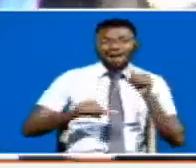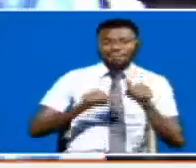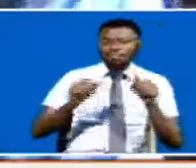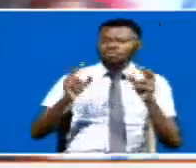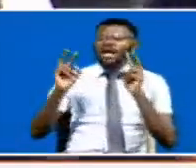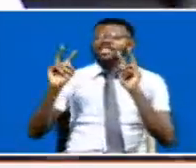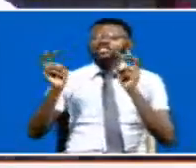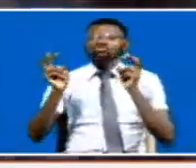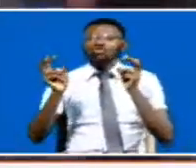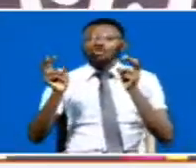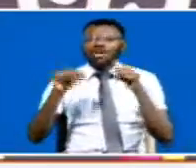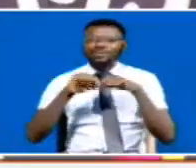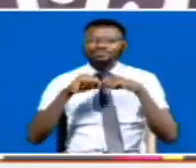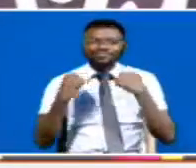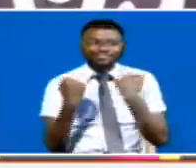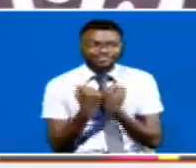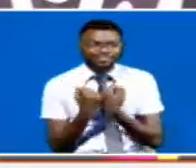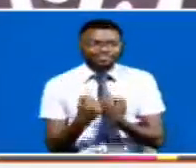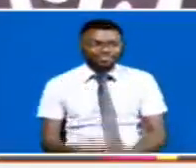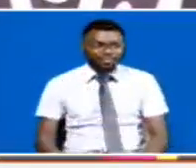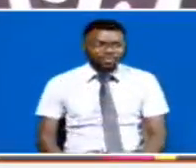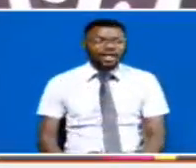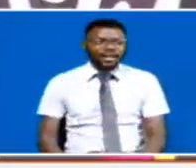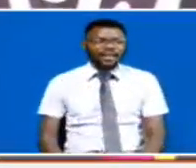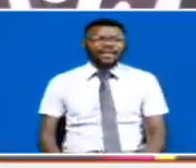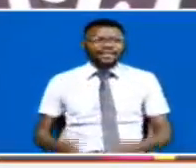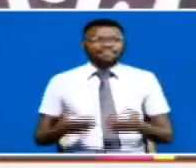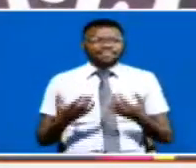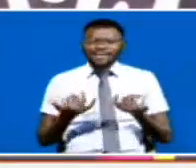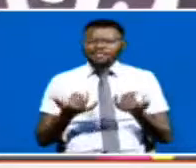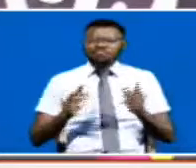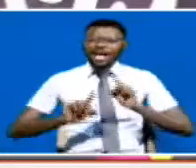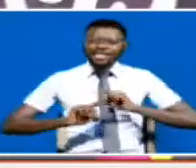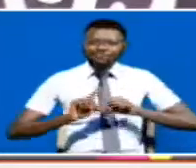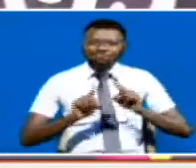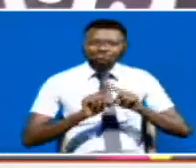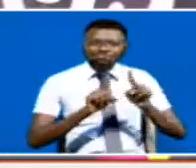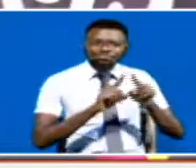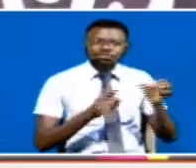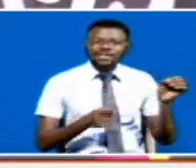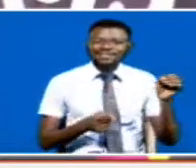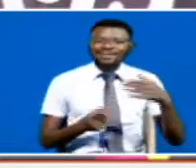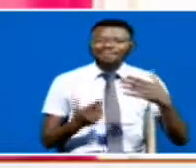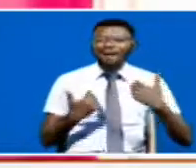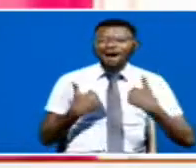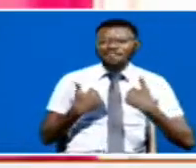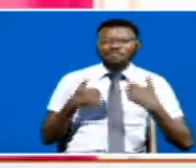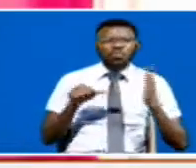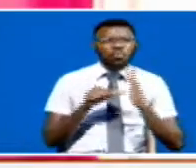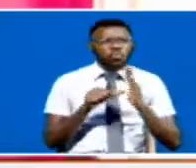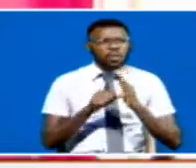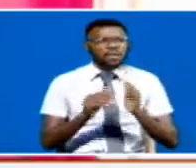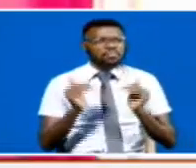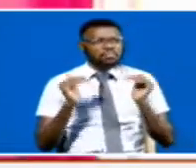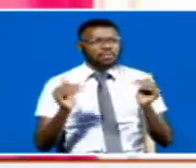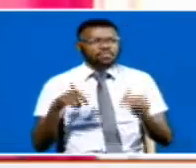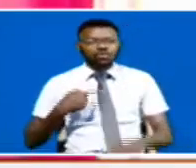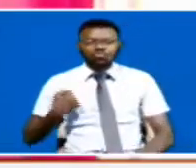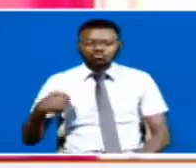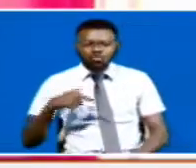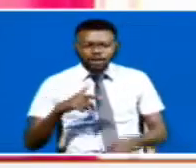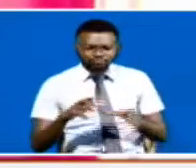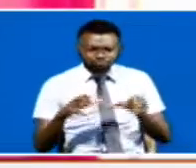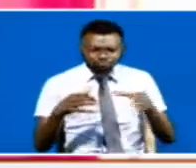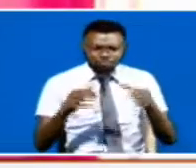society. The method has been implemented in various slums where these vices arrive. Tumekuja tukakusanyika